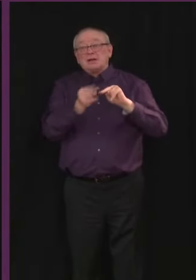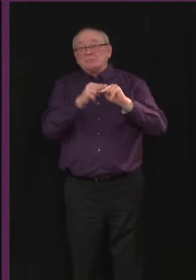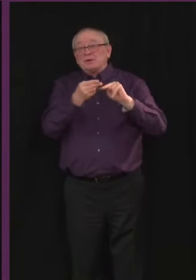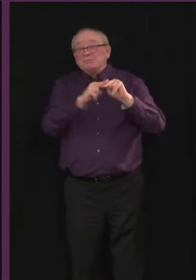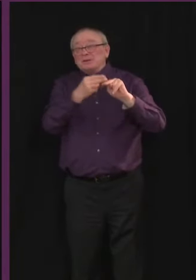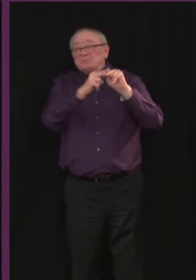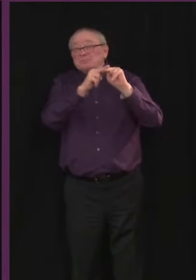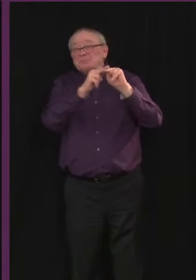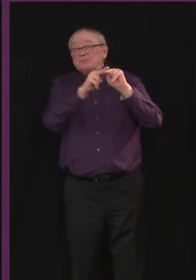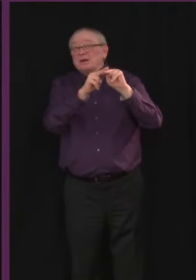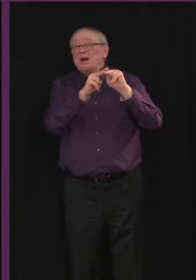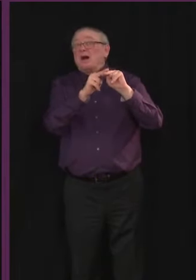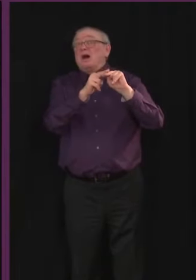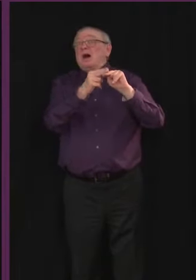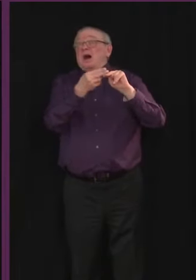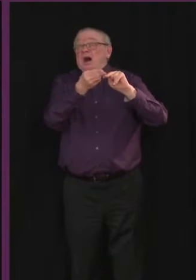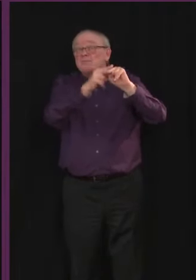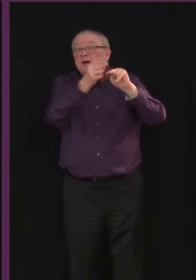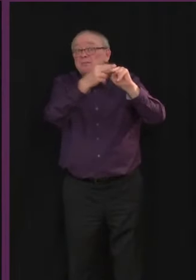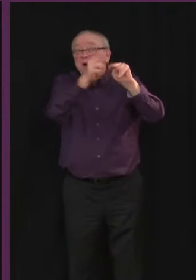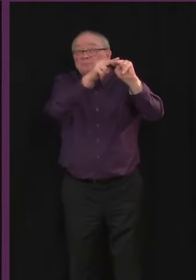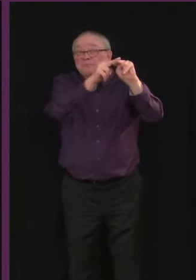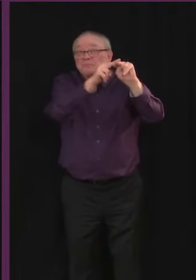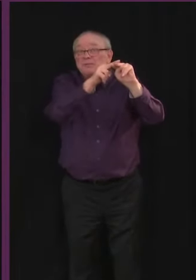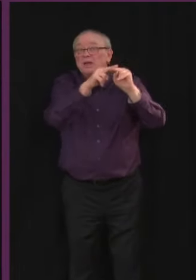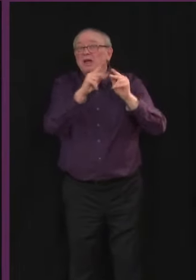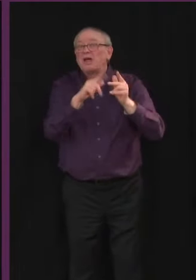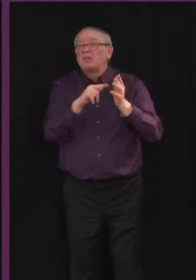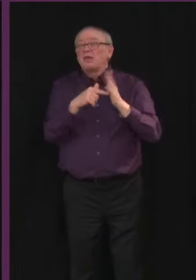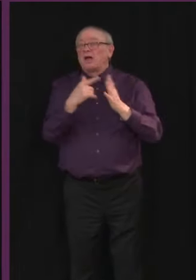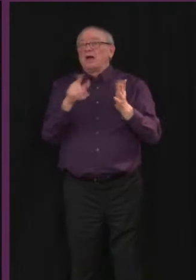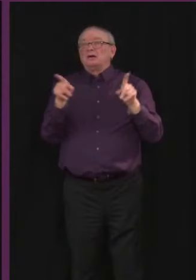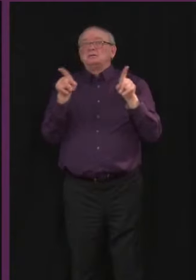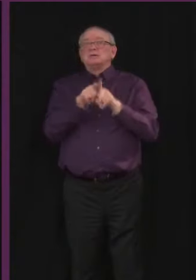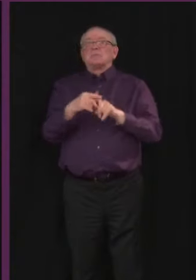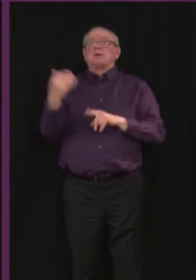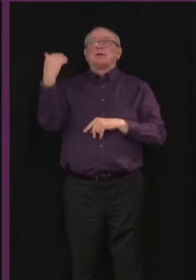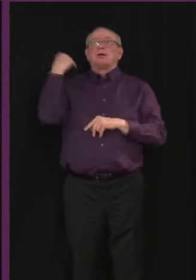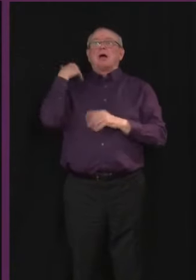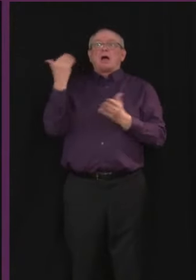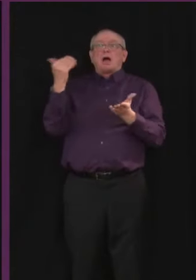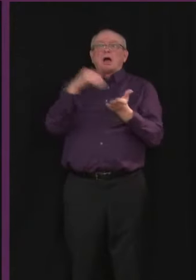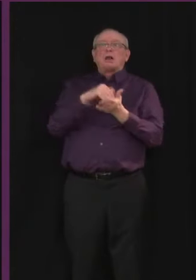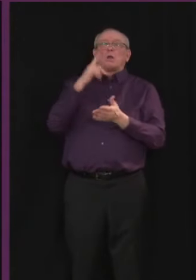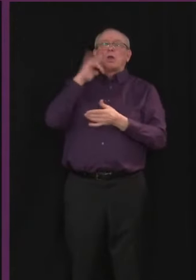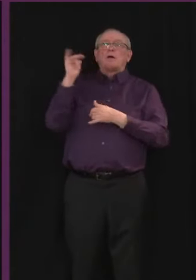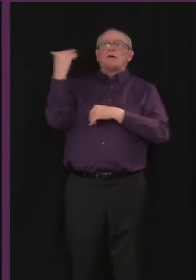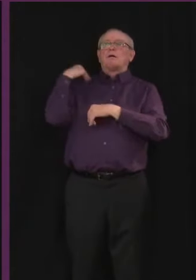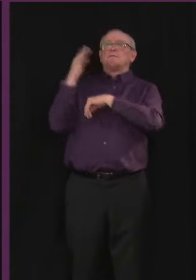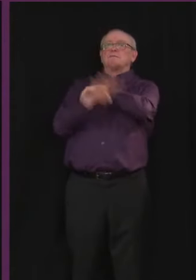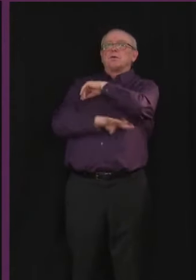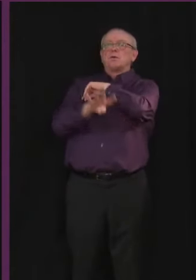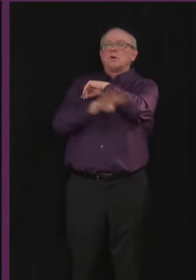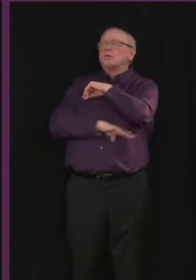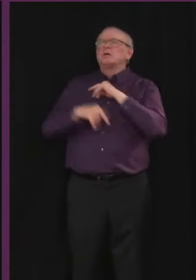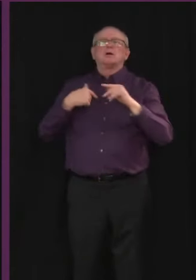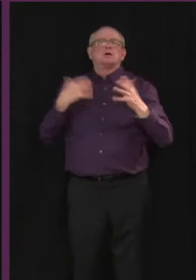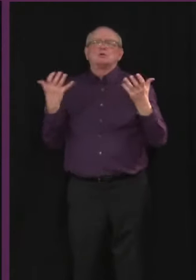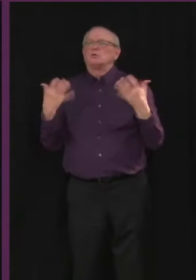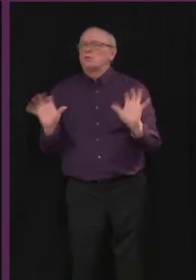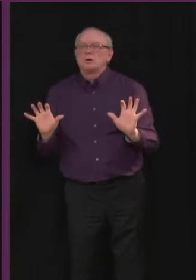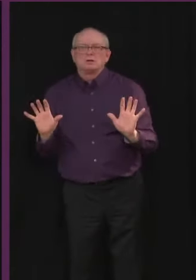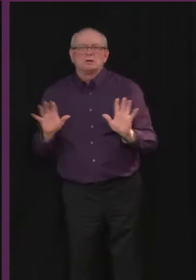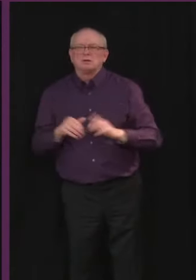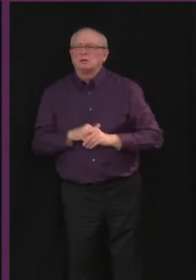we were in the fall. And that's why we need to take the full 3 weeks to be able to look very closely at where those numbers are